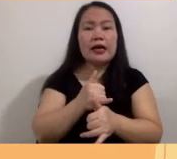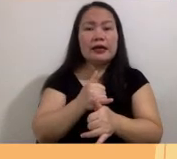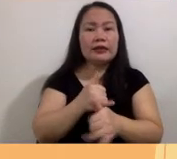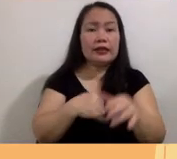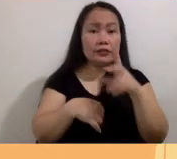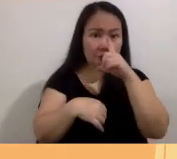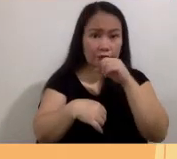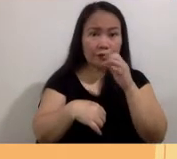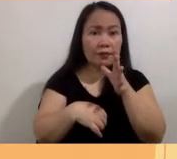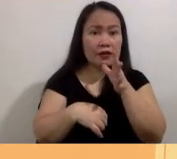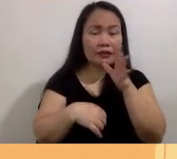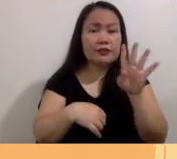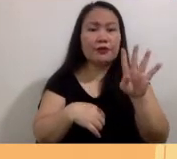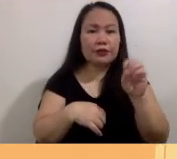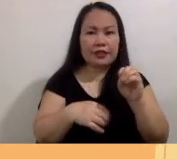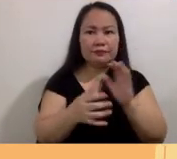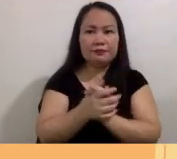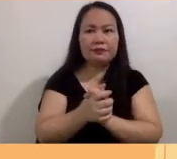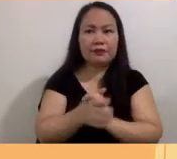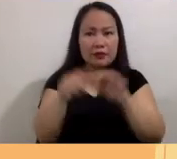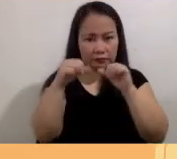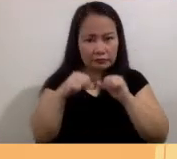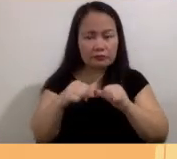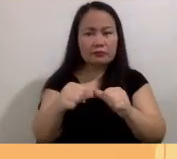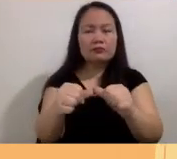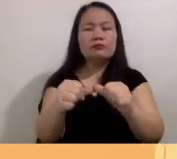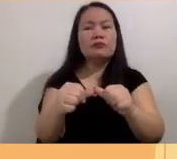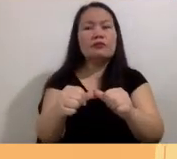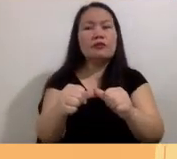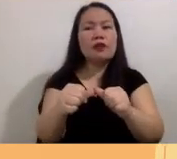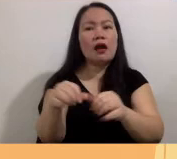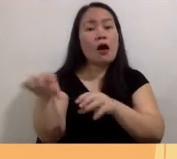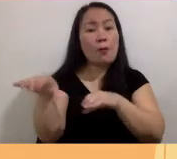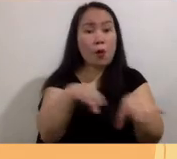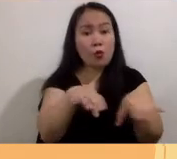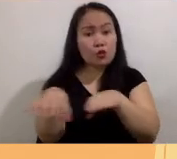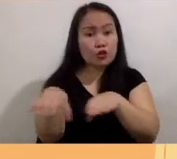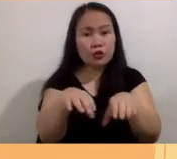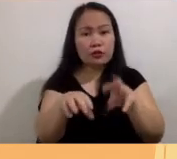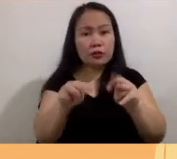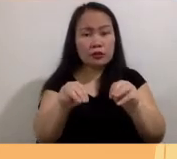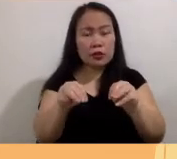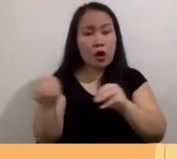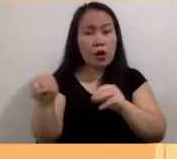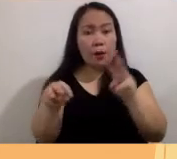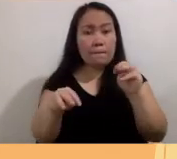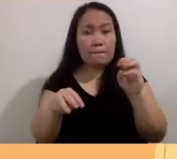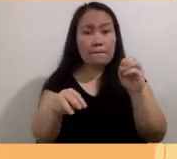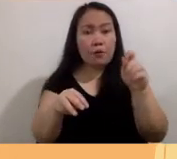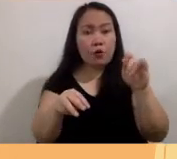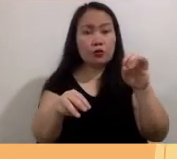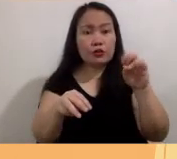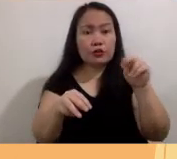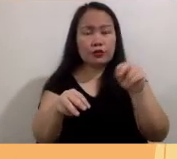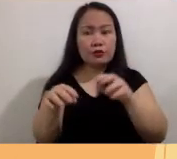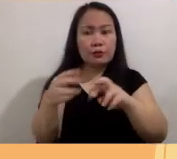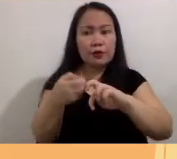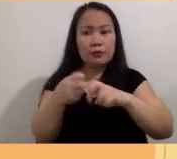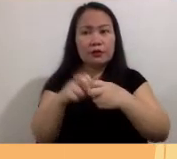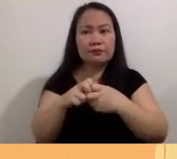40. Okay, let's proceed to the motion problem. So, bus A travels